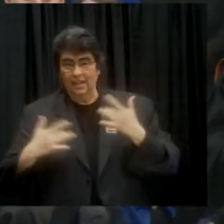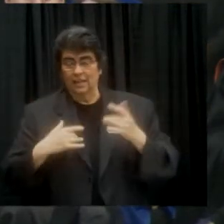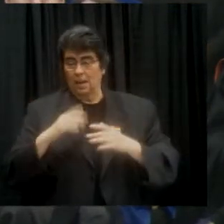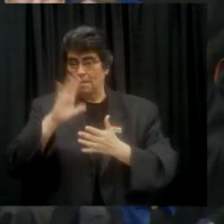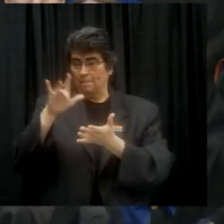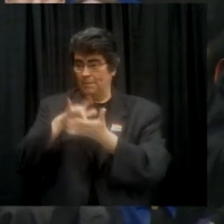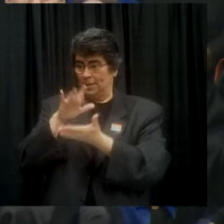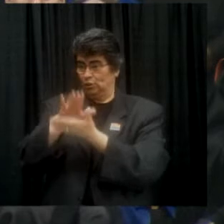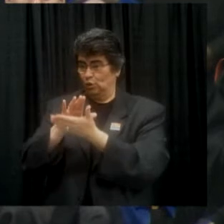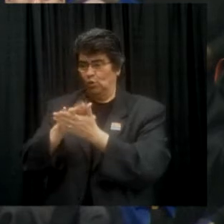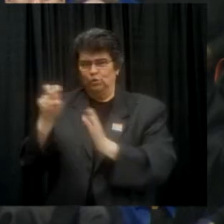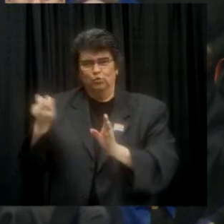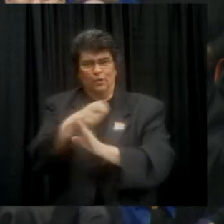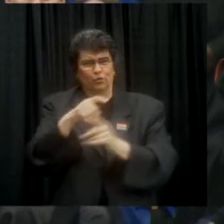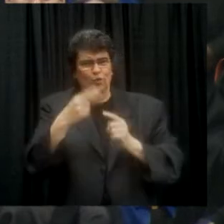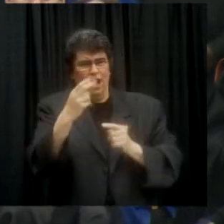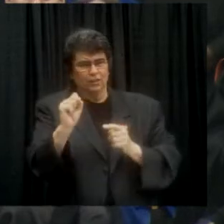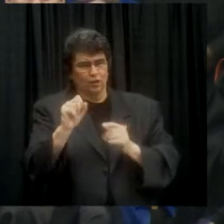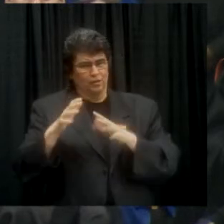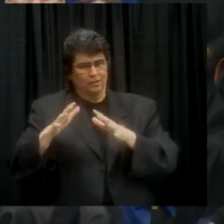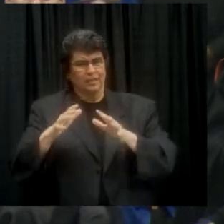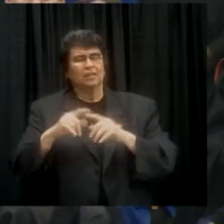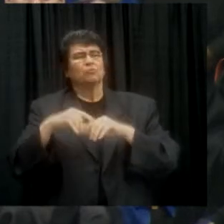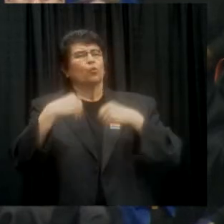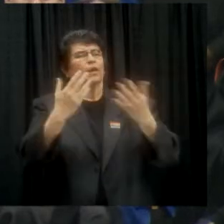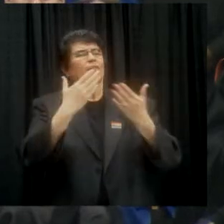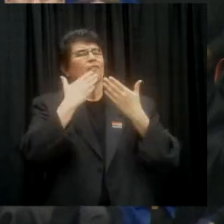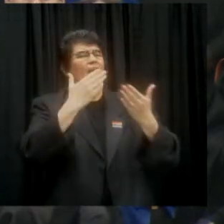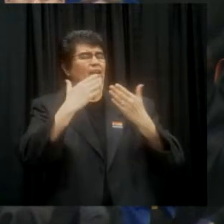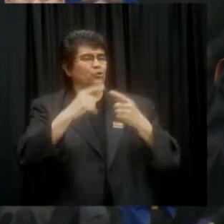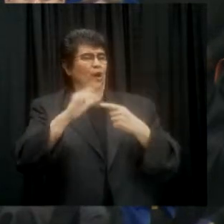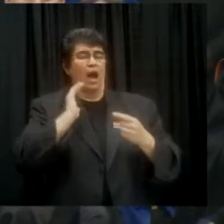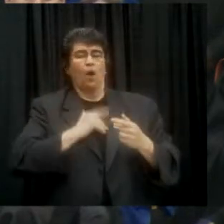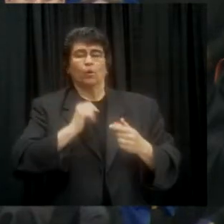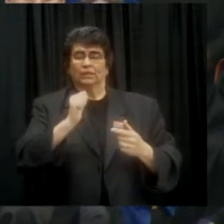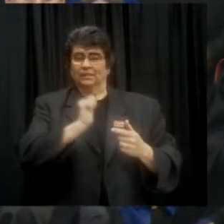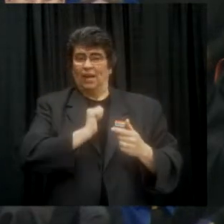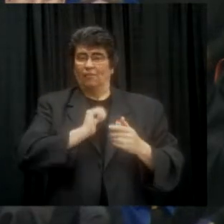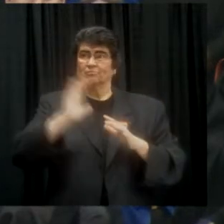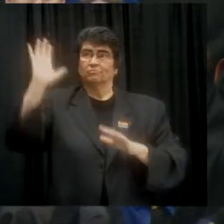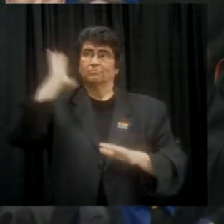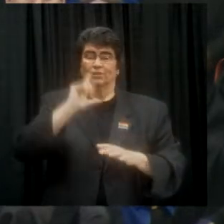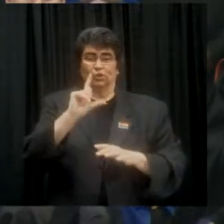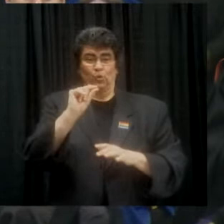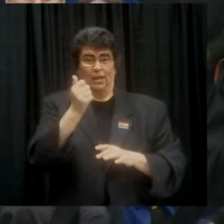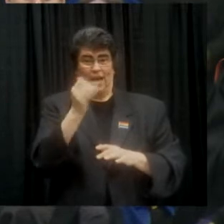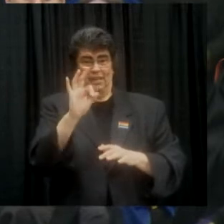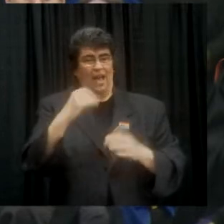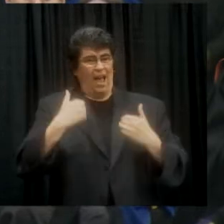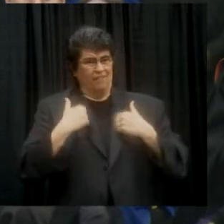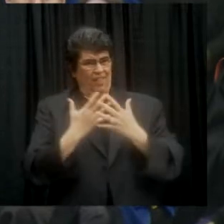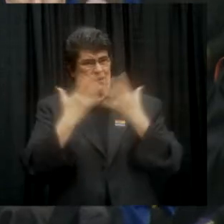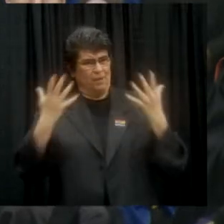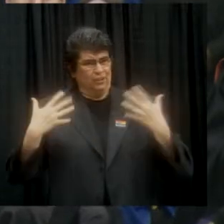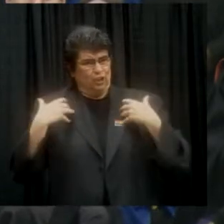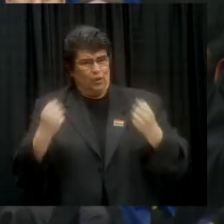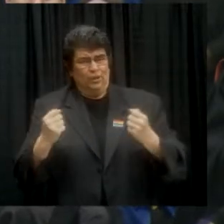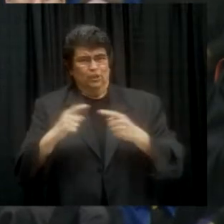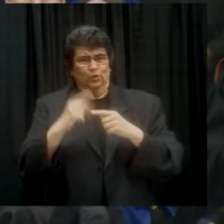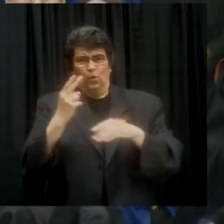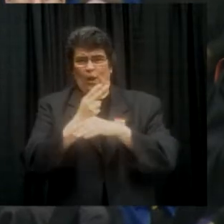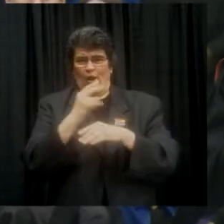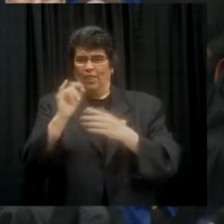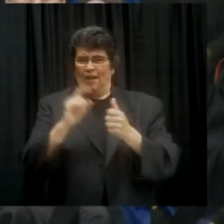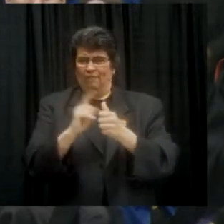middle school to high school. Let us give thanks to our self in 2019 for having that much courage to wear that